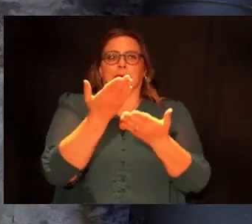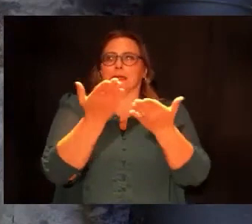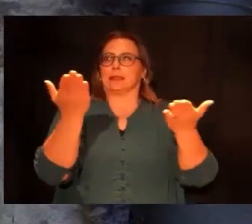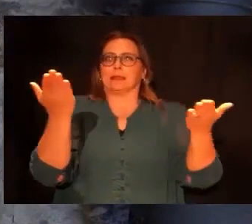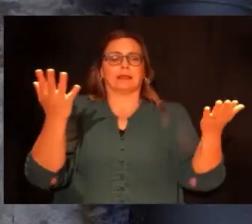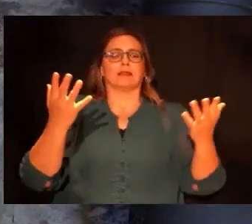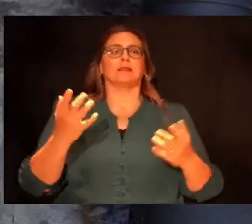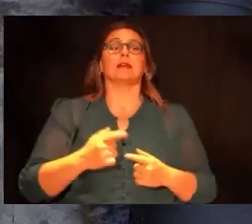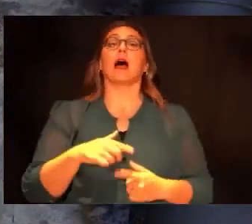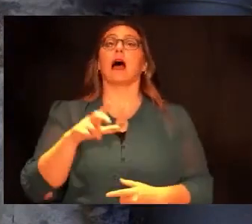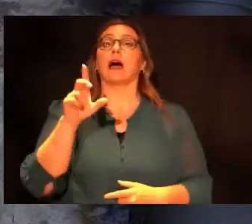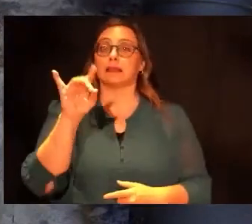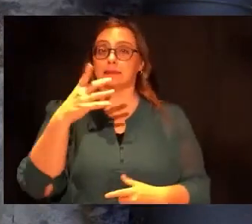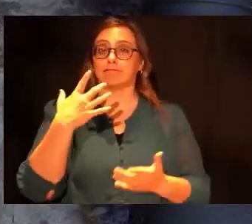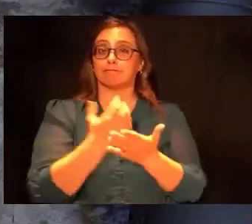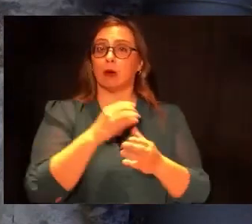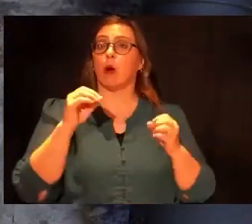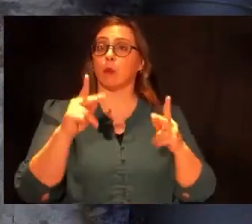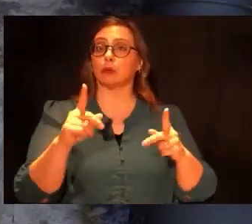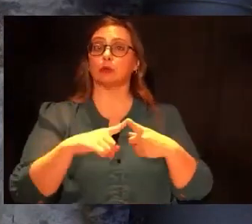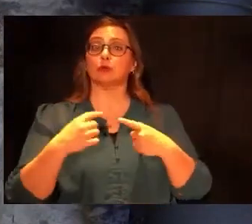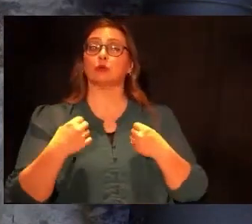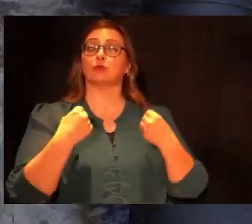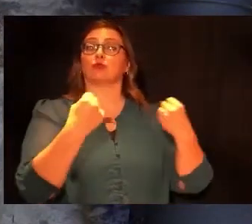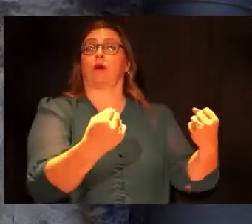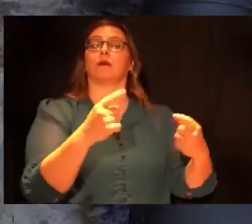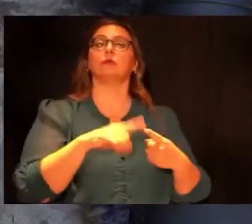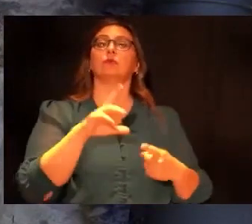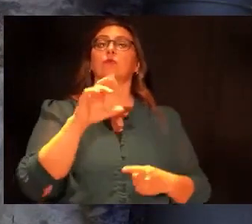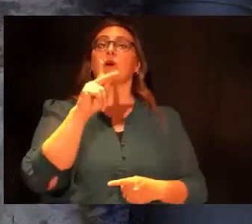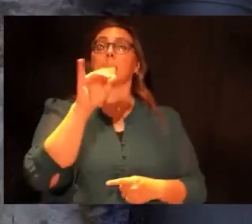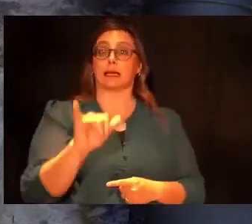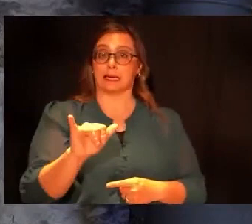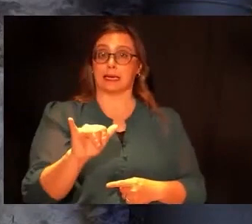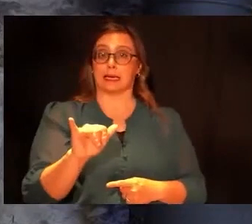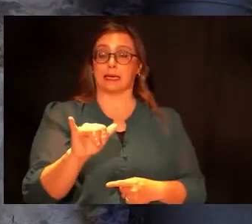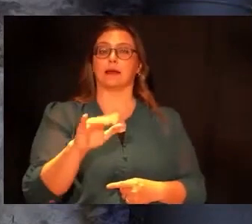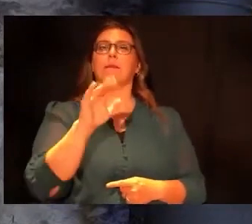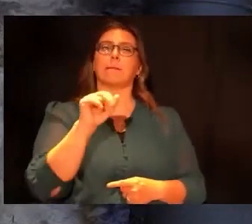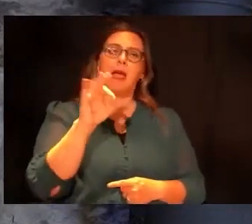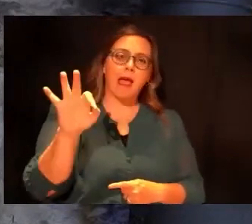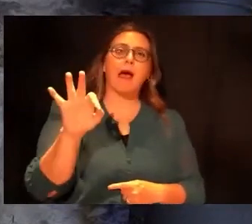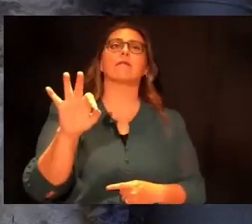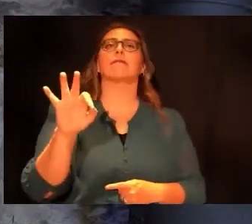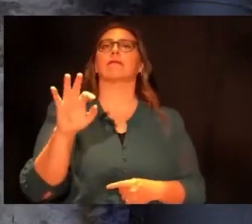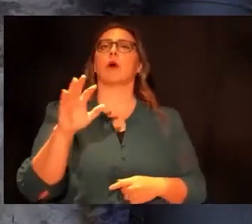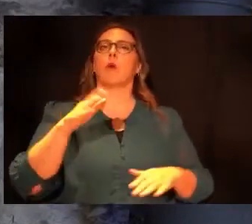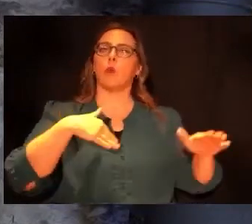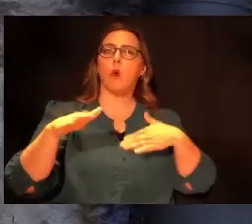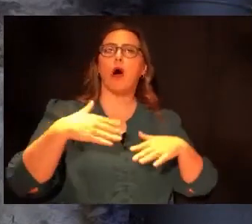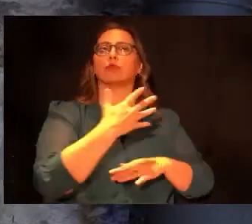I've had the opportunity to travel to the Rockies and to go to Banff and do walks